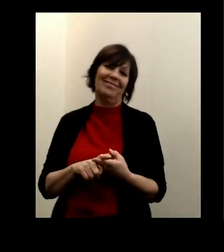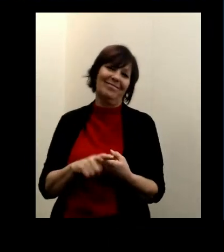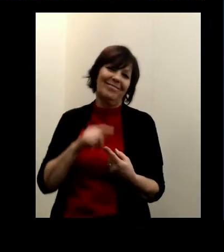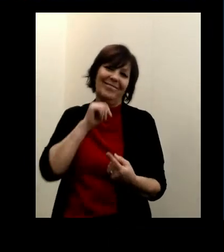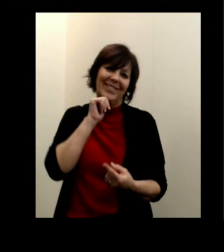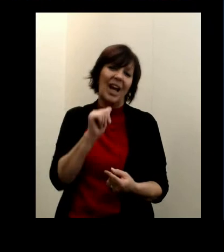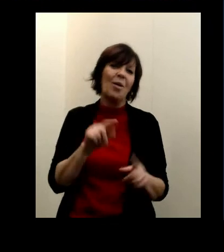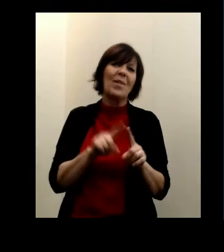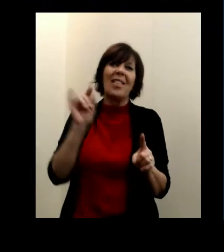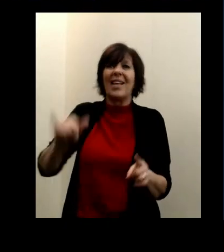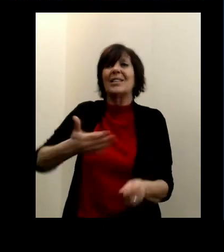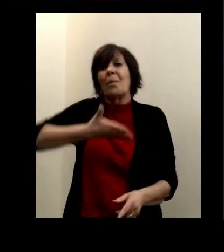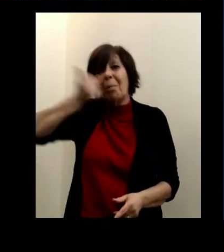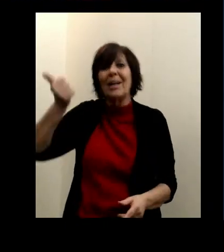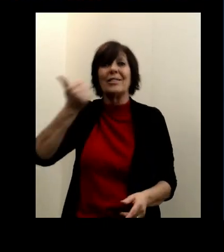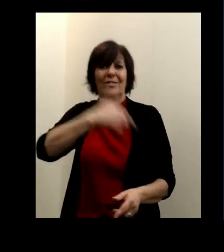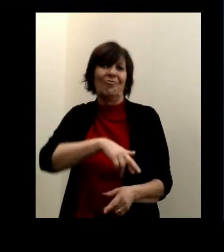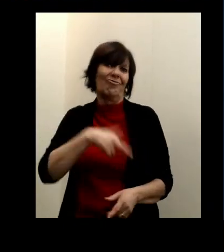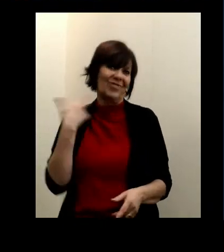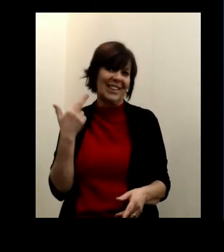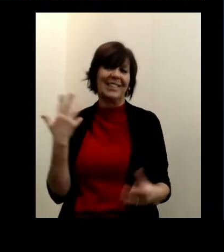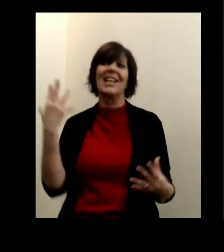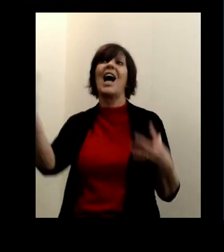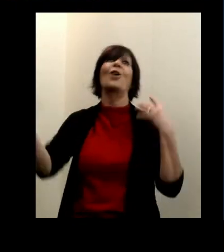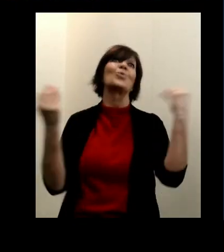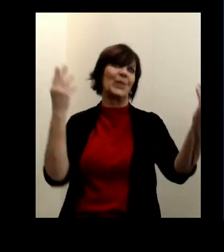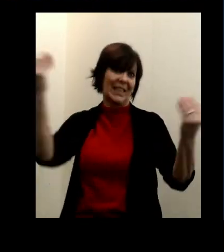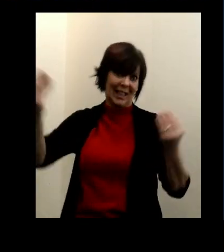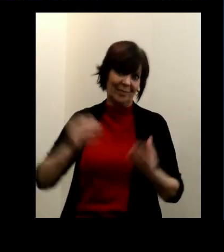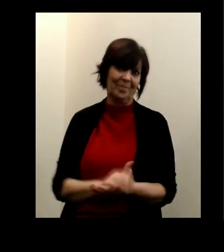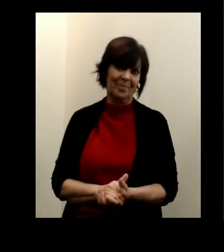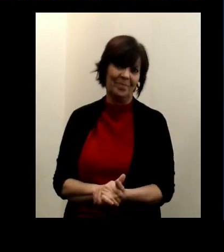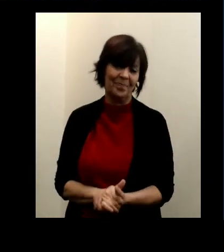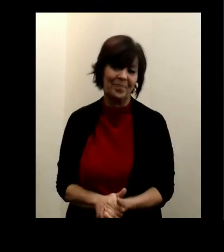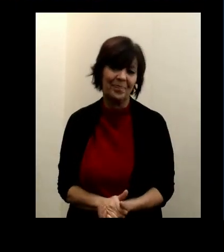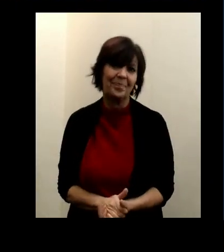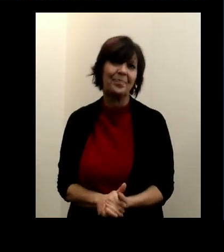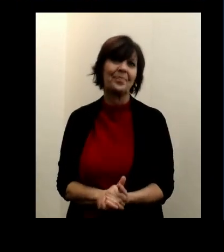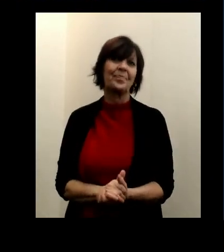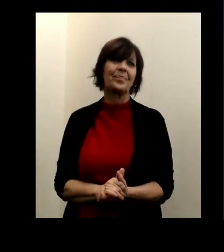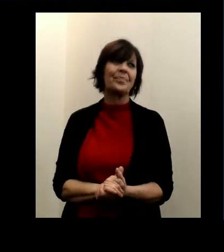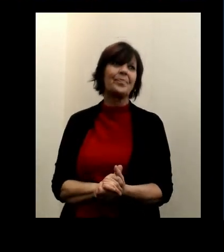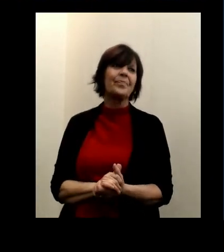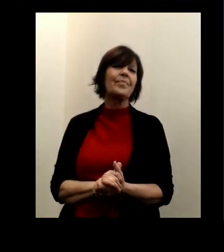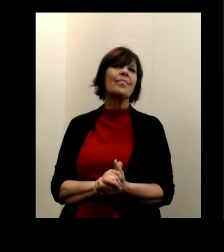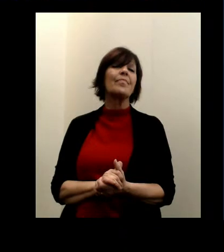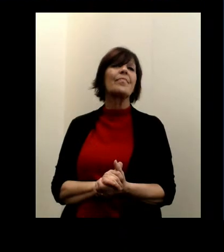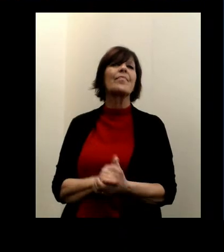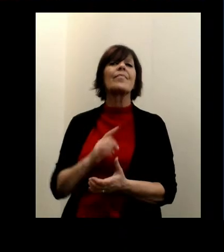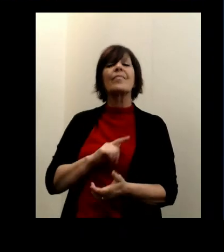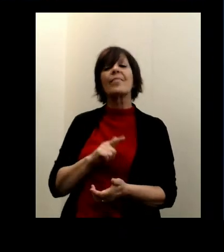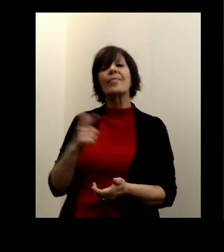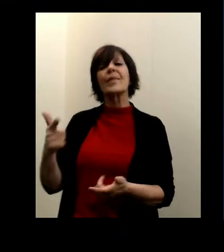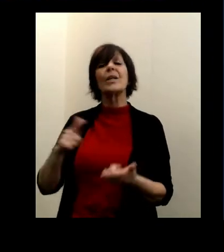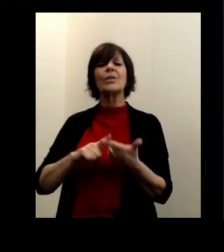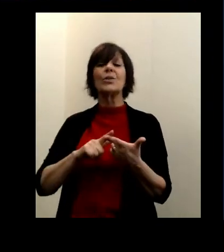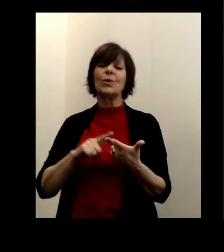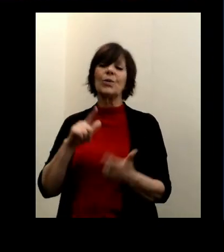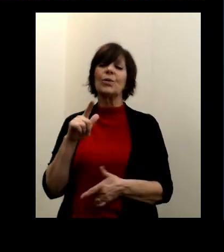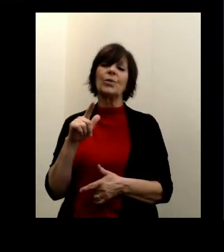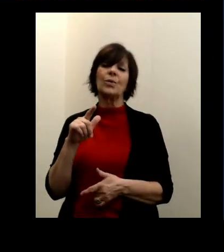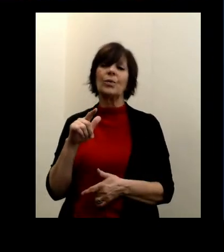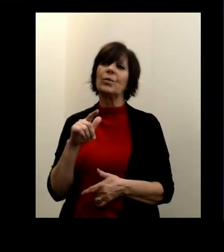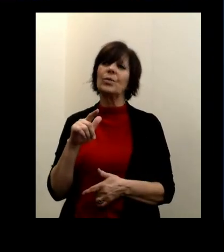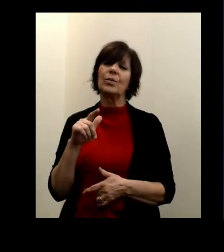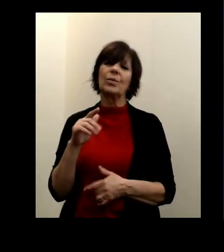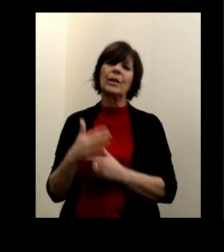risk situation compared to what we did in the summer. So I'm going to turn it over to the county executive to